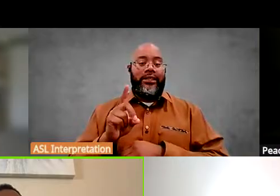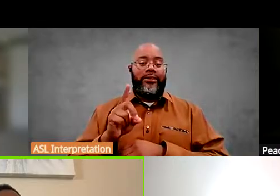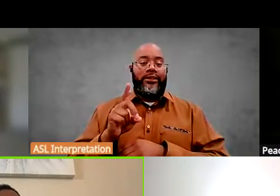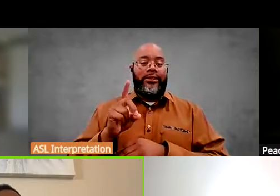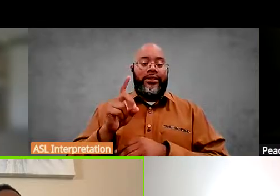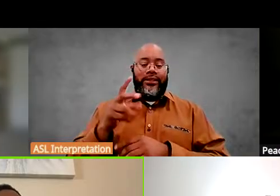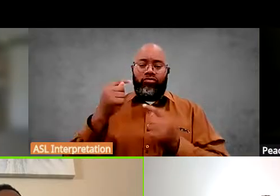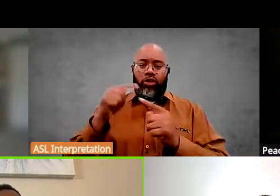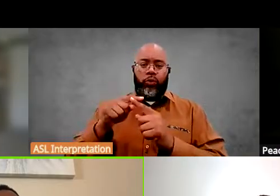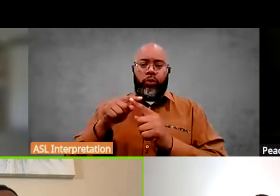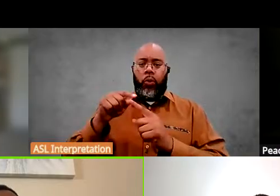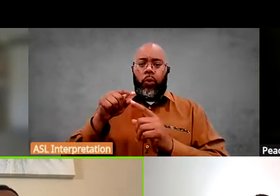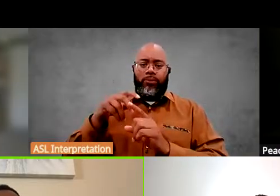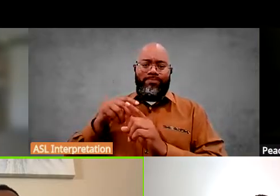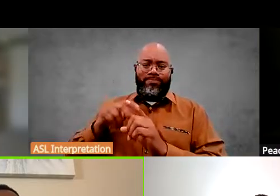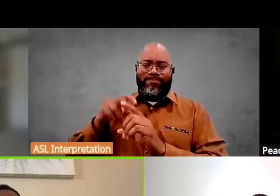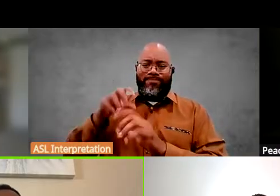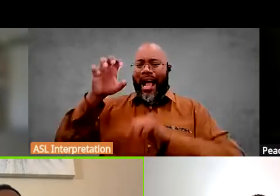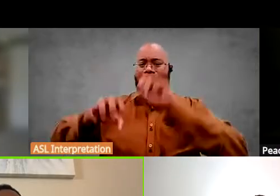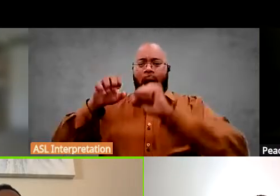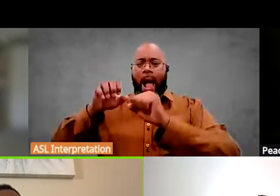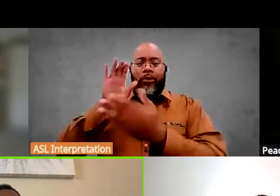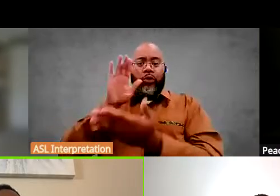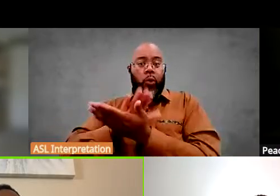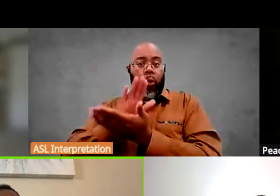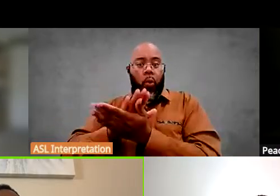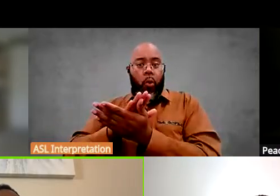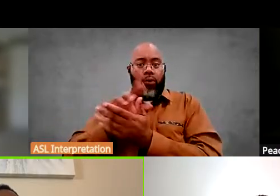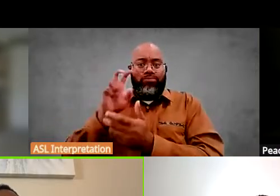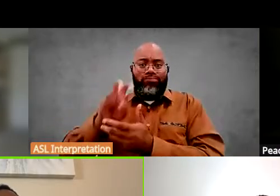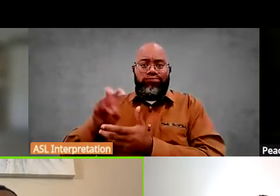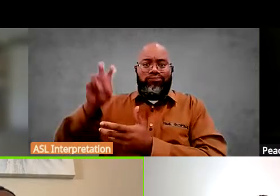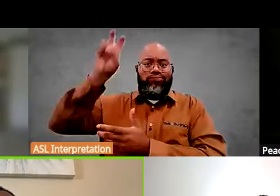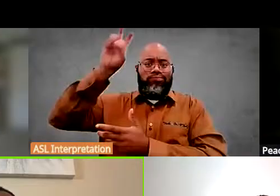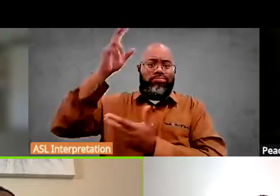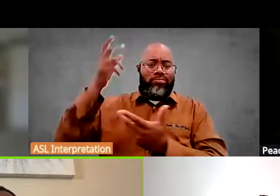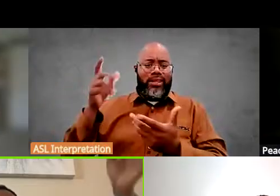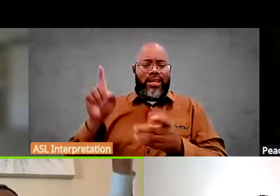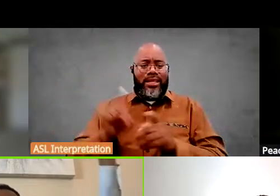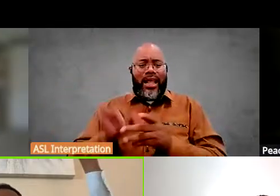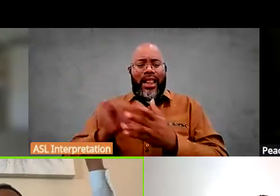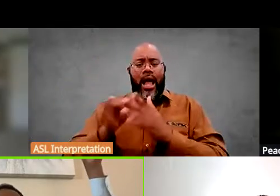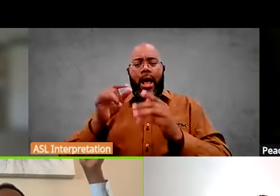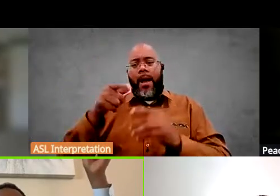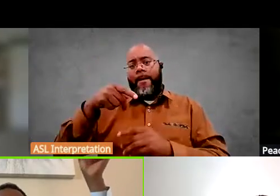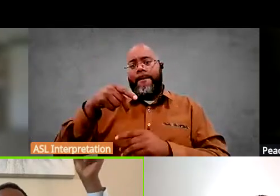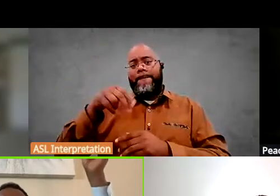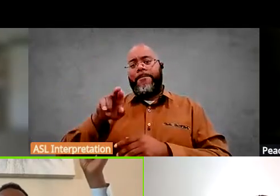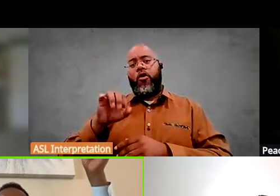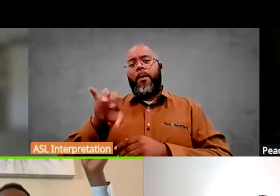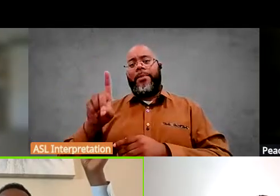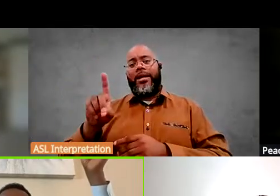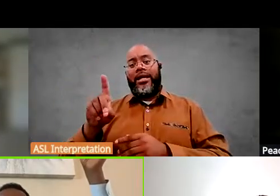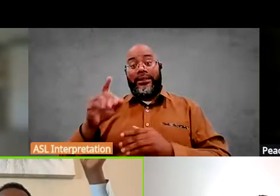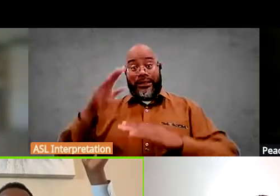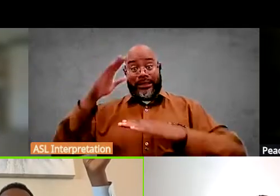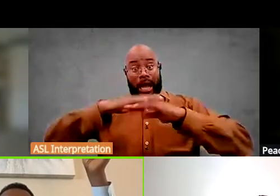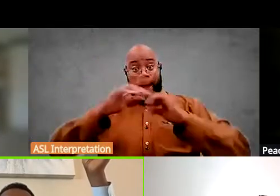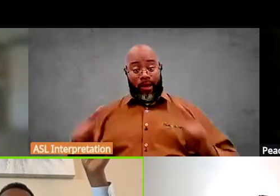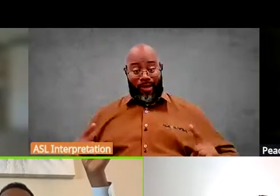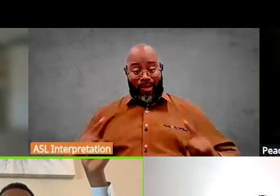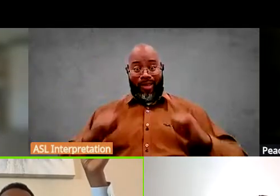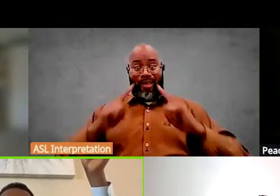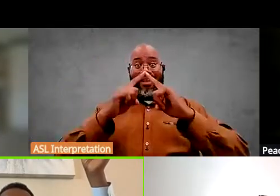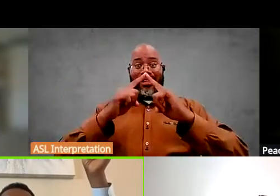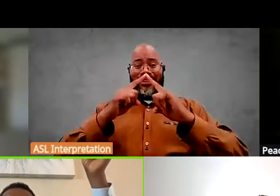they're trying to climb the academic ladder that is like a pyramid. The Mm. top is very tiny. The base,